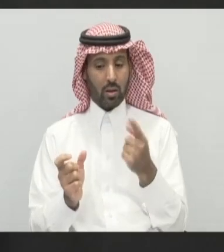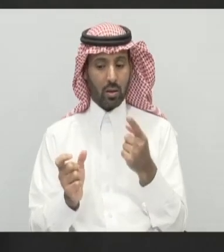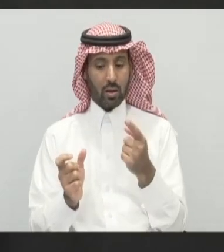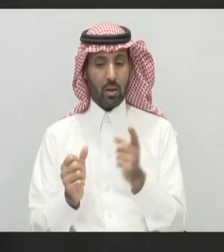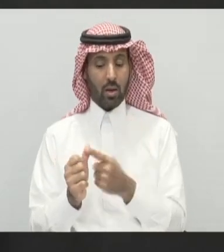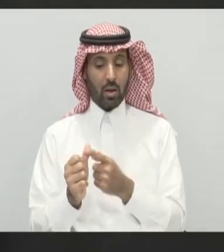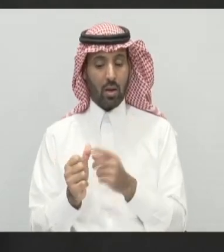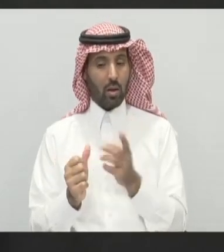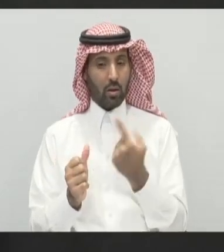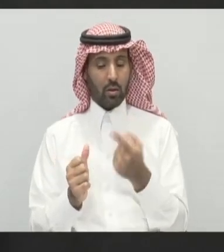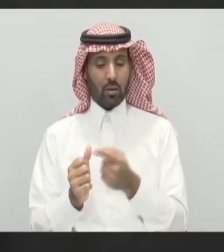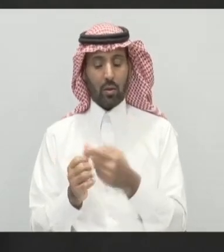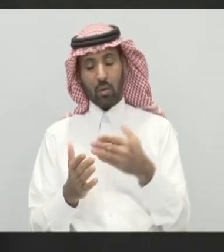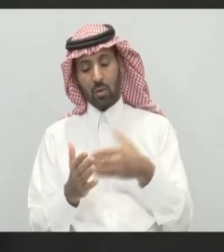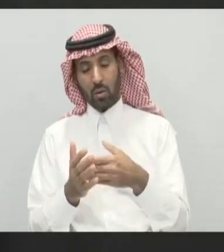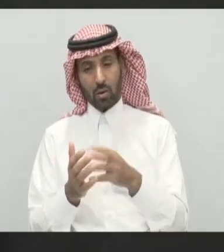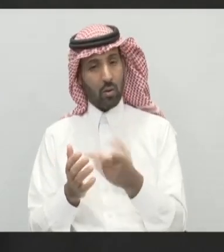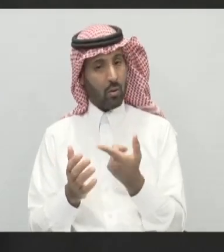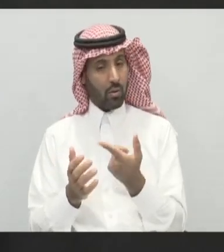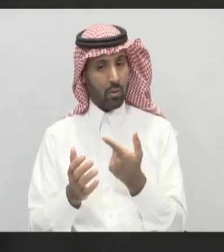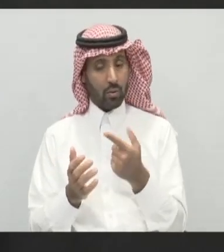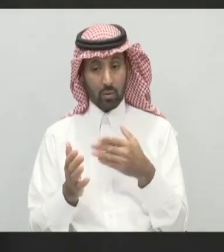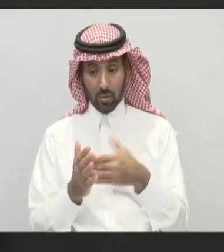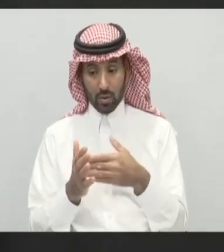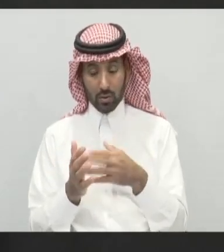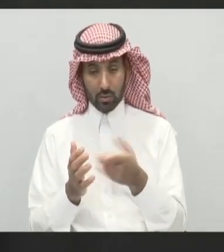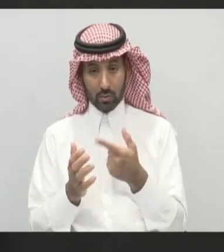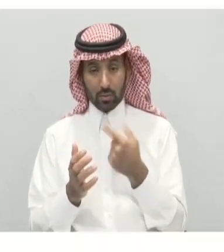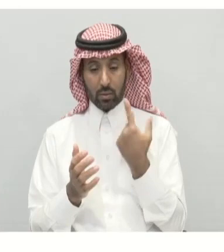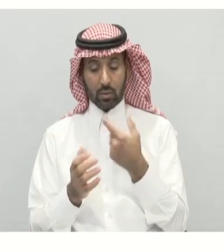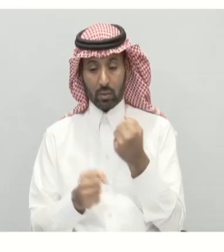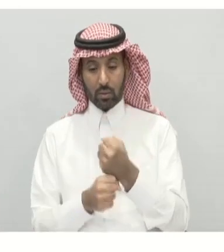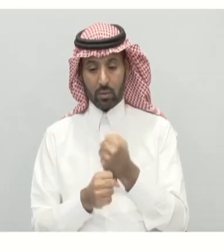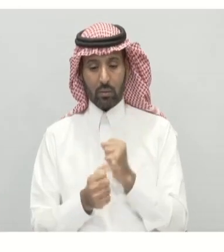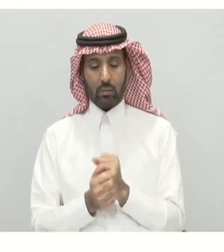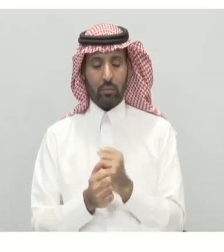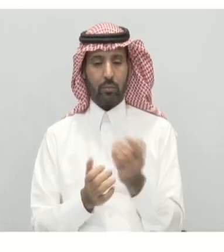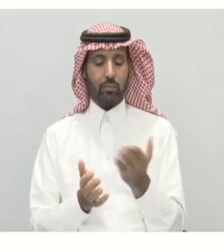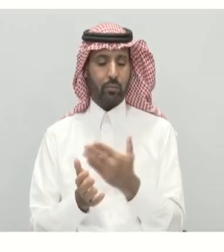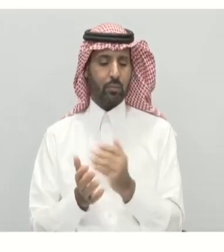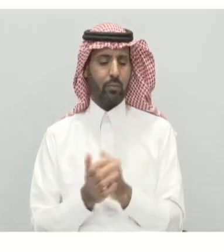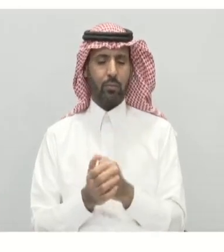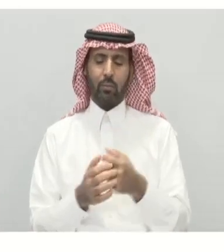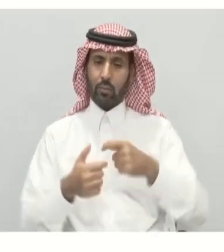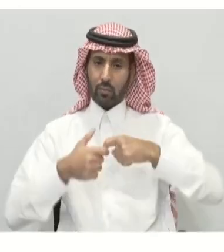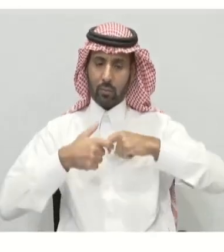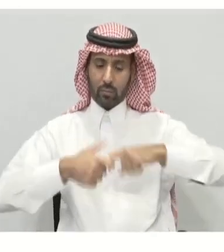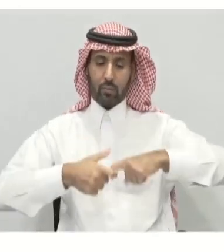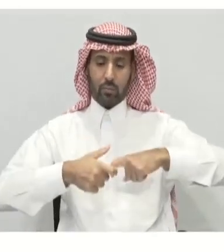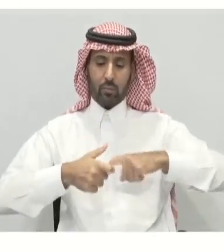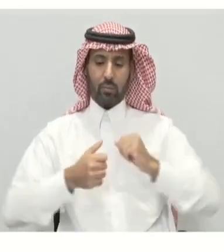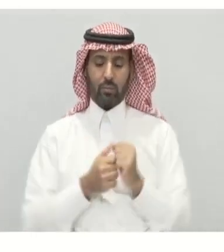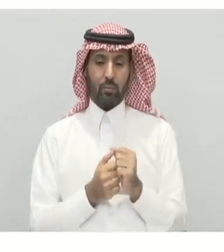first or the last part. If it is the last part, so it is the verb. Then you have to link it,